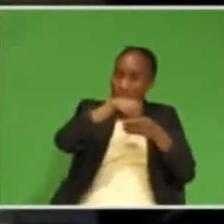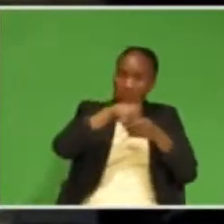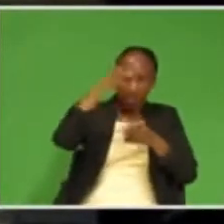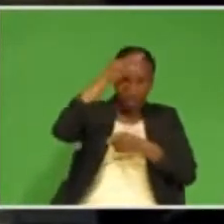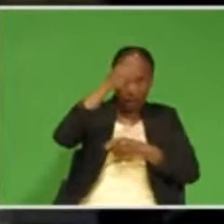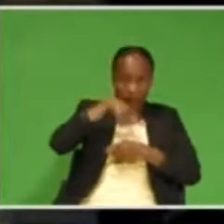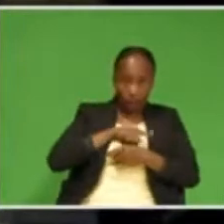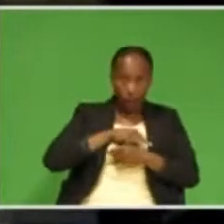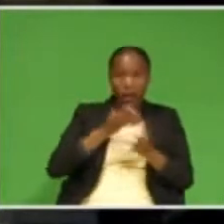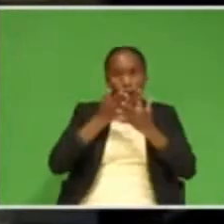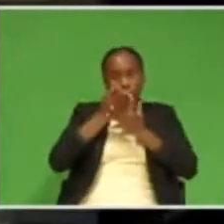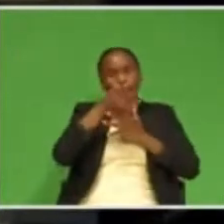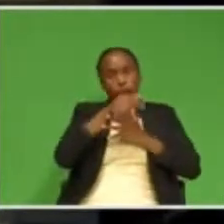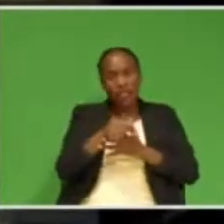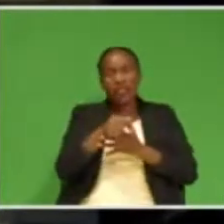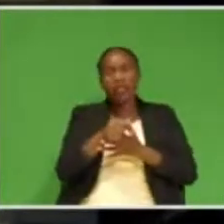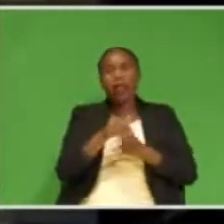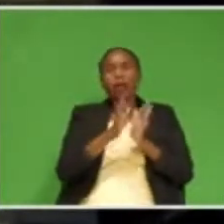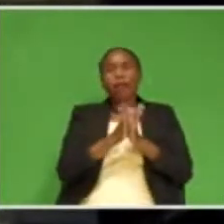Transition Investment Plan,